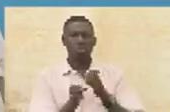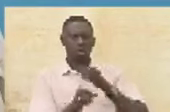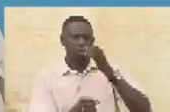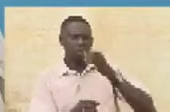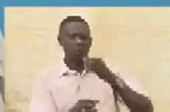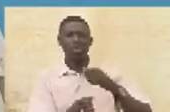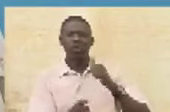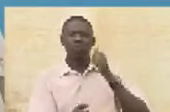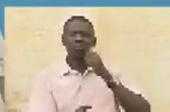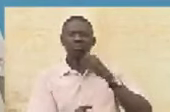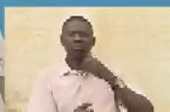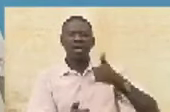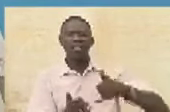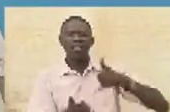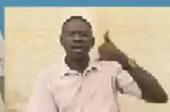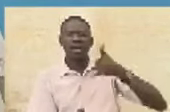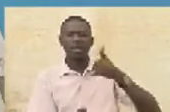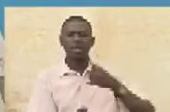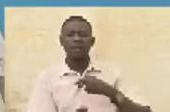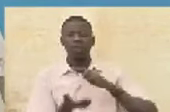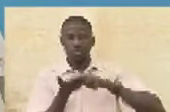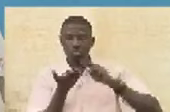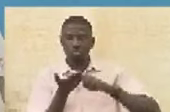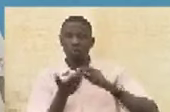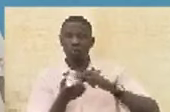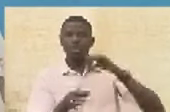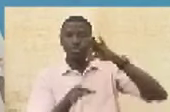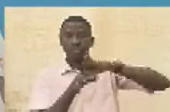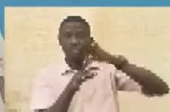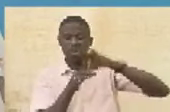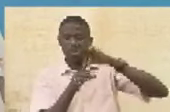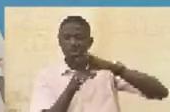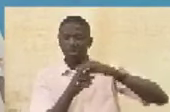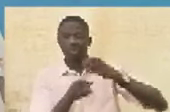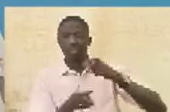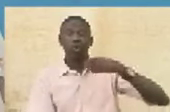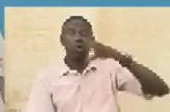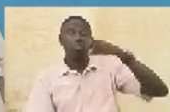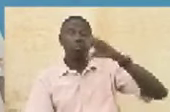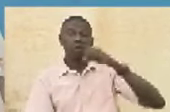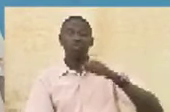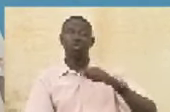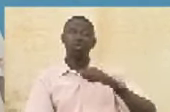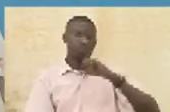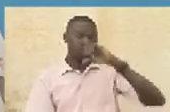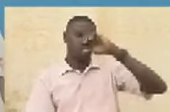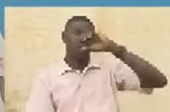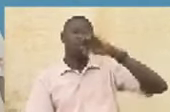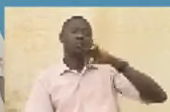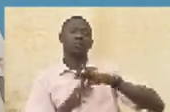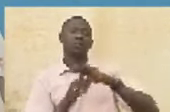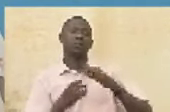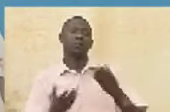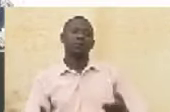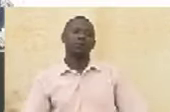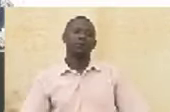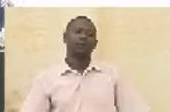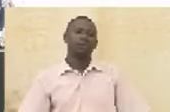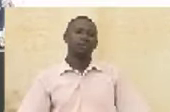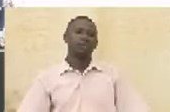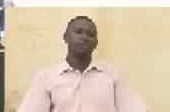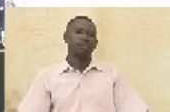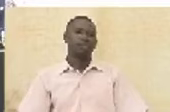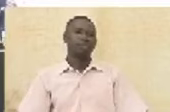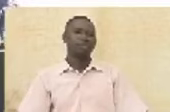tea, but it is the normal cup that you use for to drink tea with. The water you bathed with